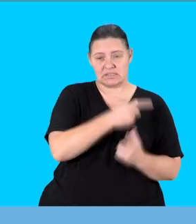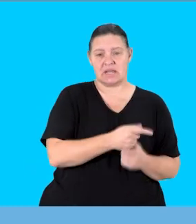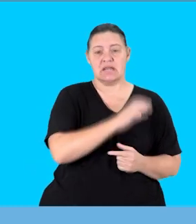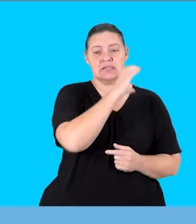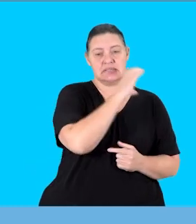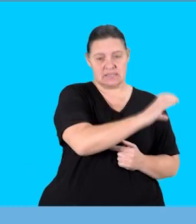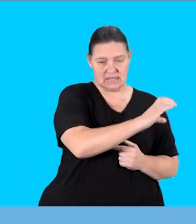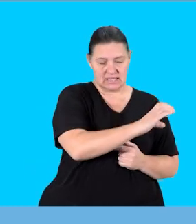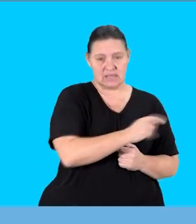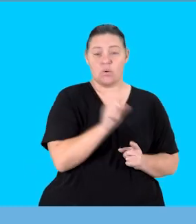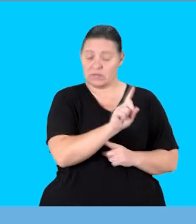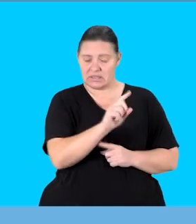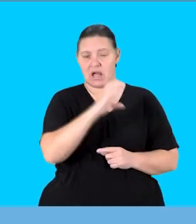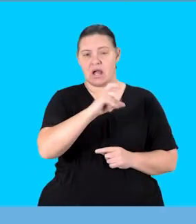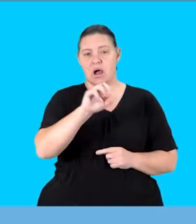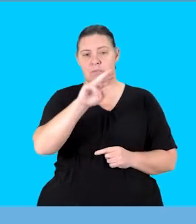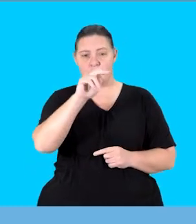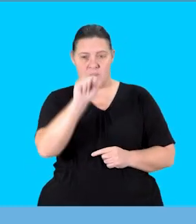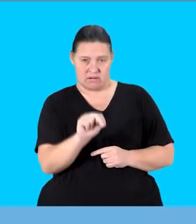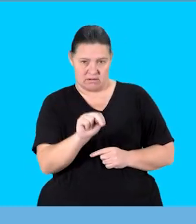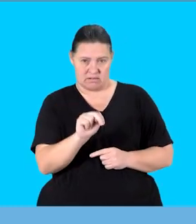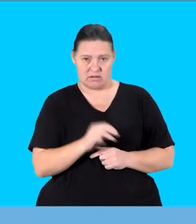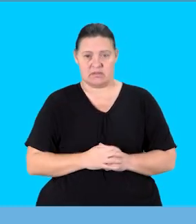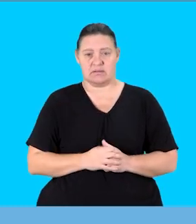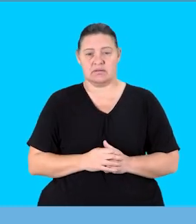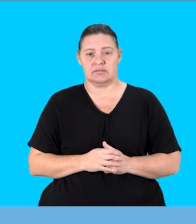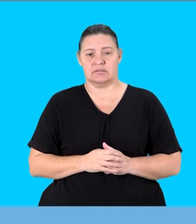reactants are C, which is our carbon,